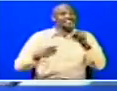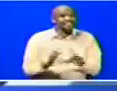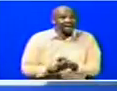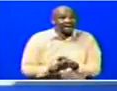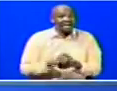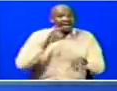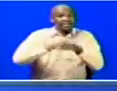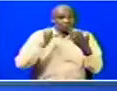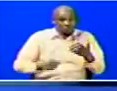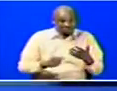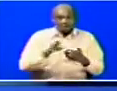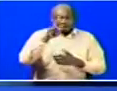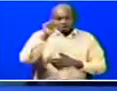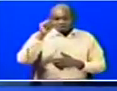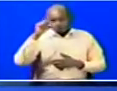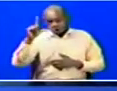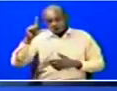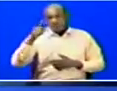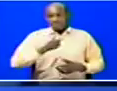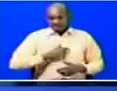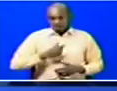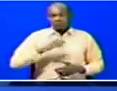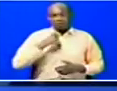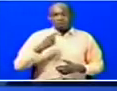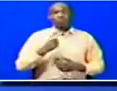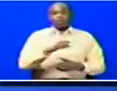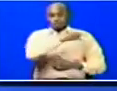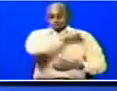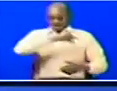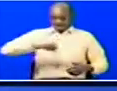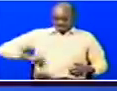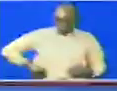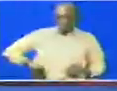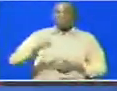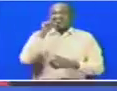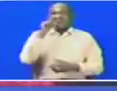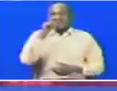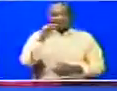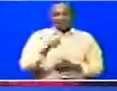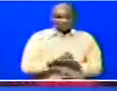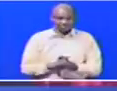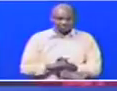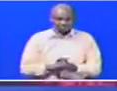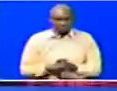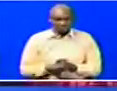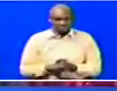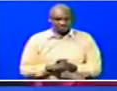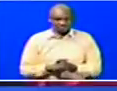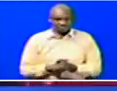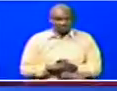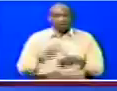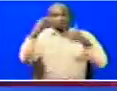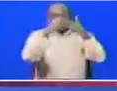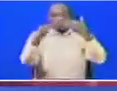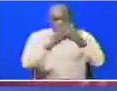he received the Royal Medal of Merit from Queen Elizabeth at Buckingham Palace. In Sonko Rescue Team. Sonko